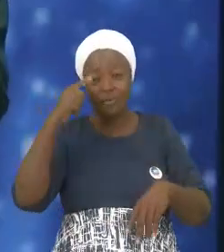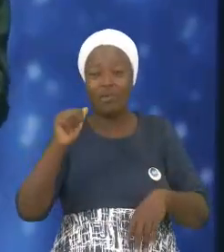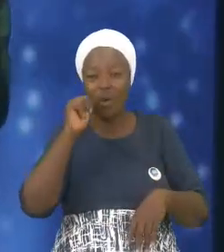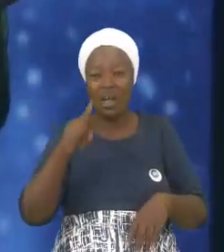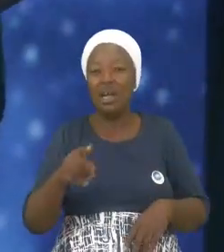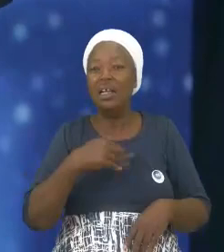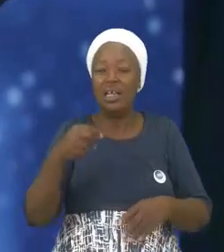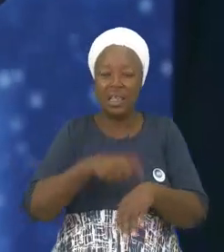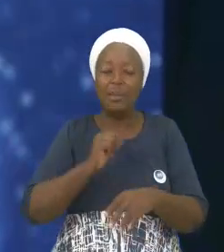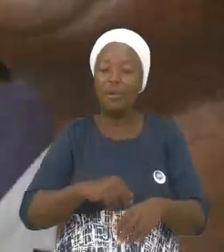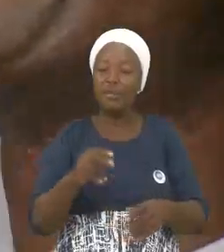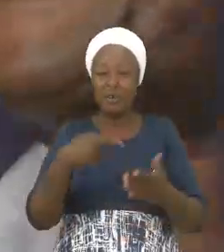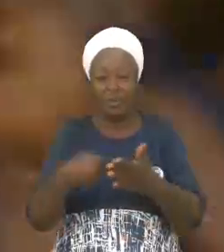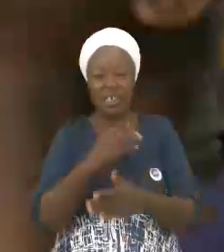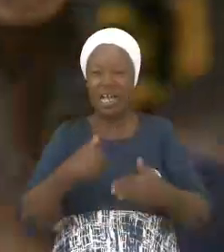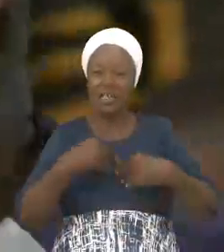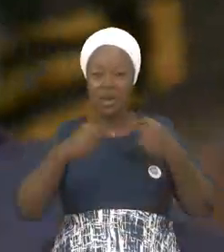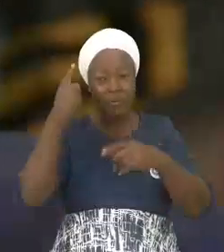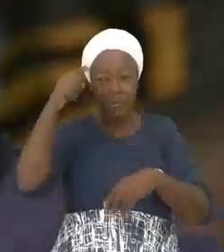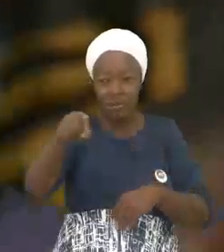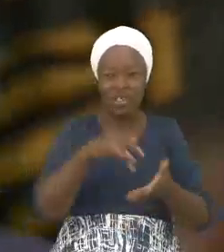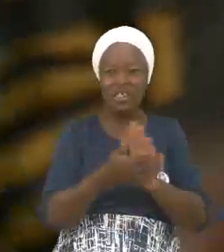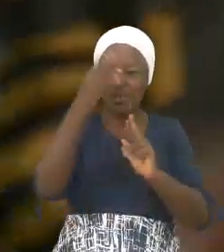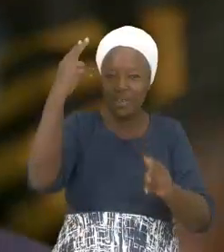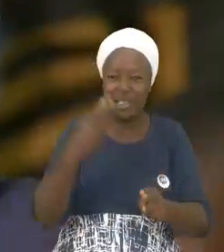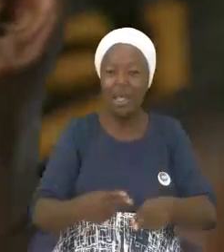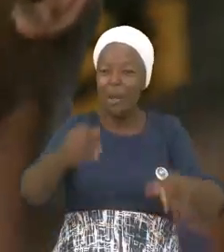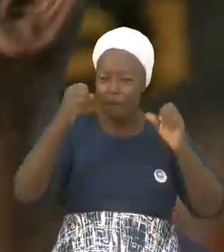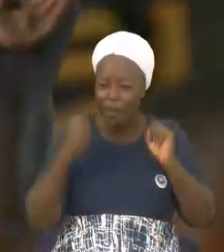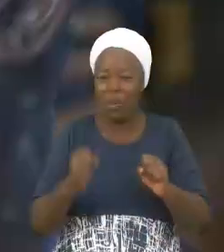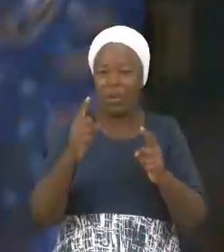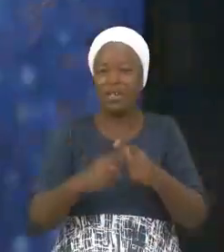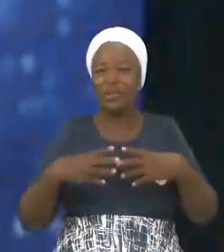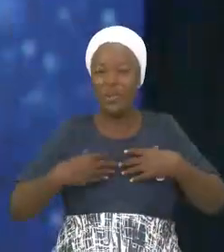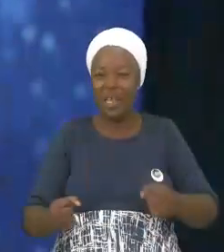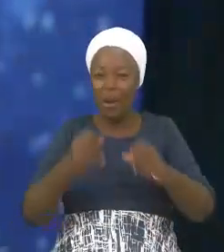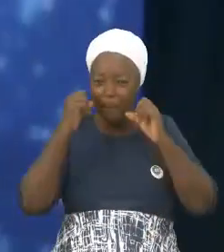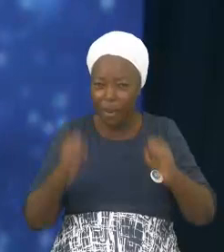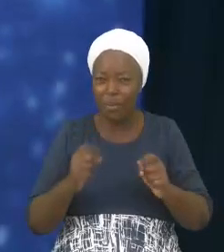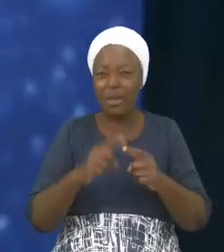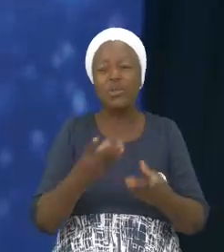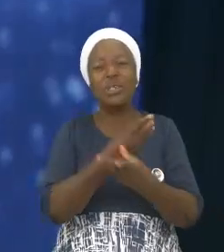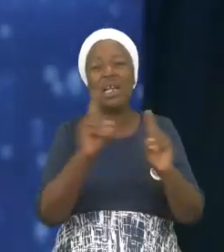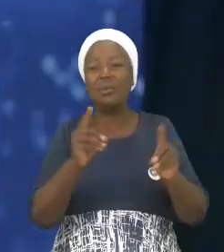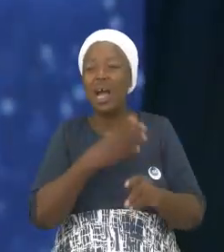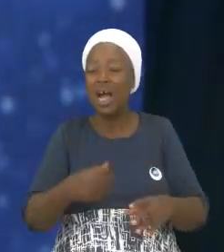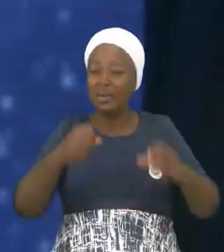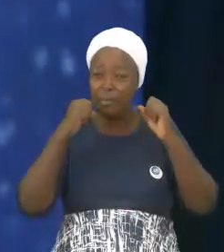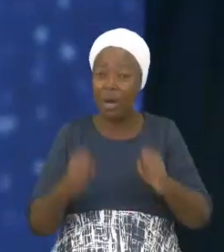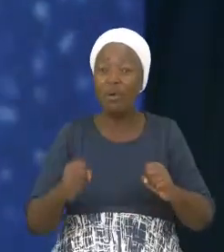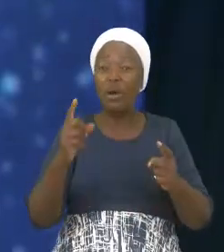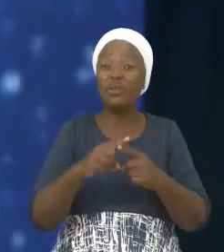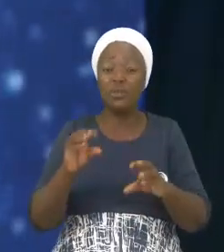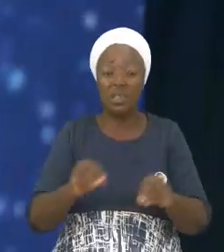of refreshing has come for you. Power to heal, power to deliver, and power to